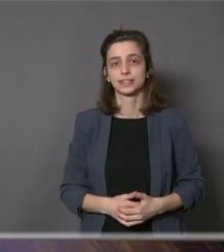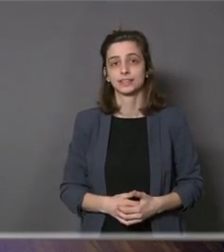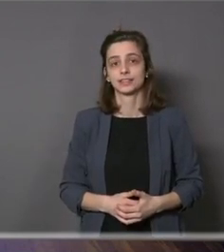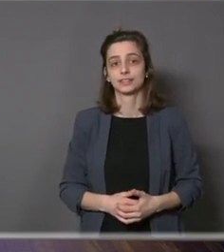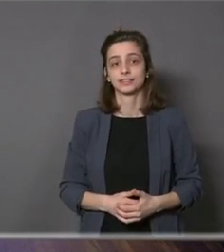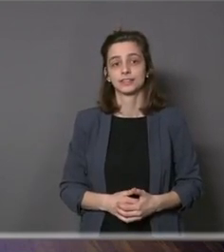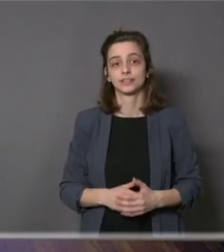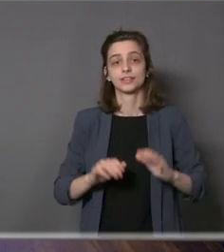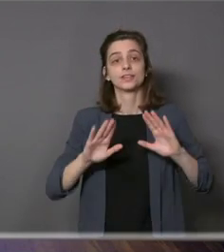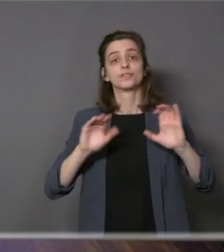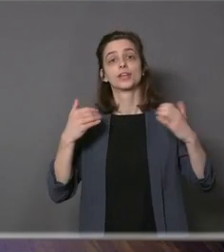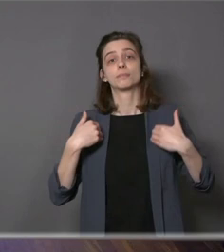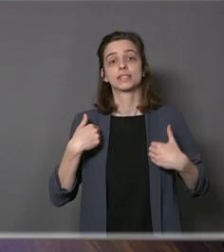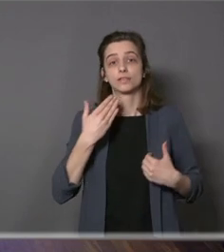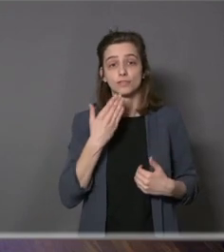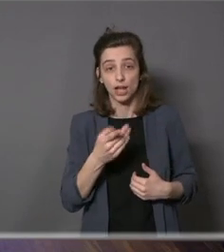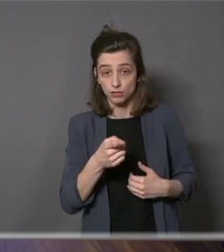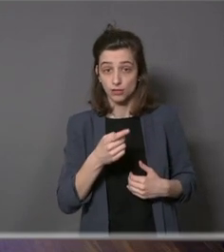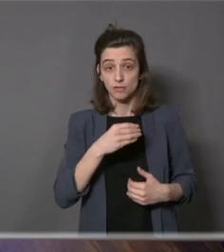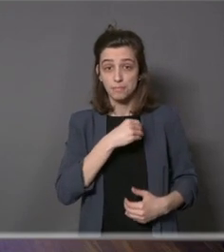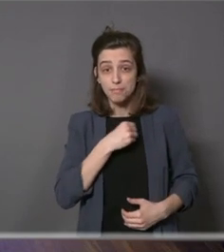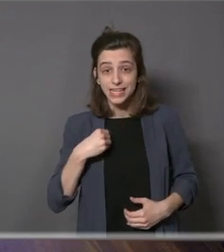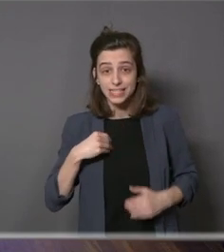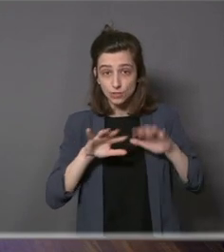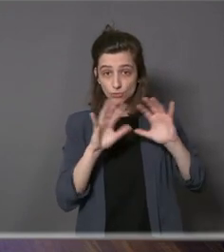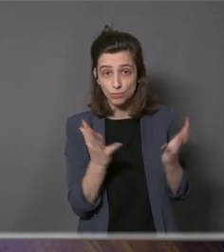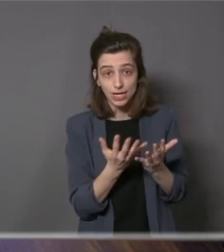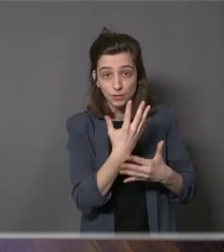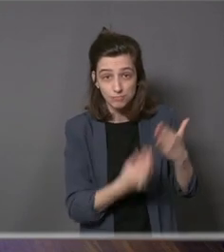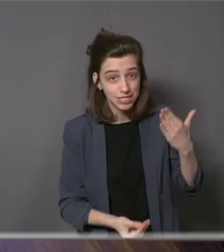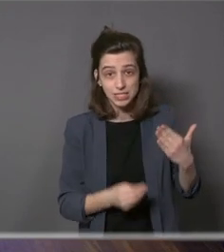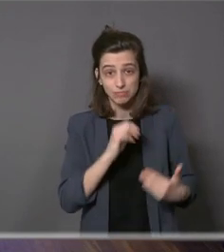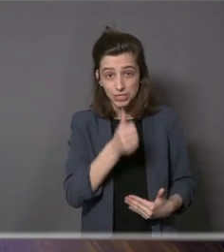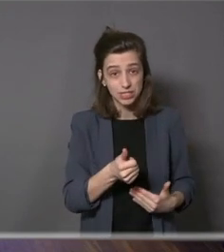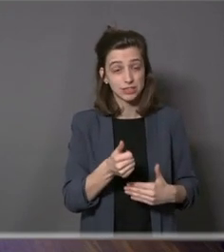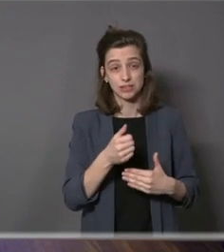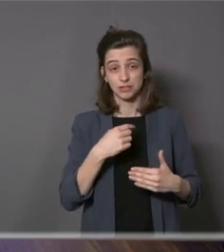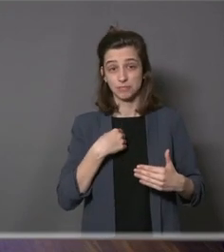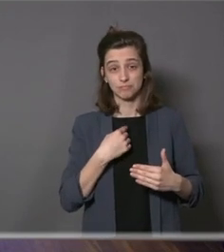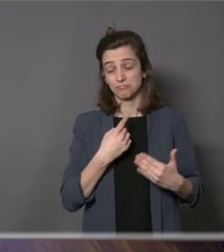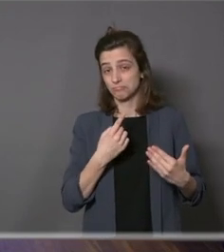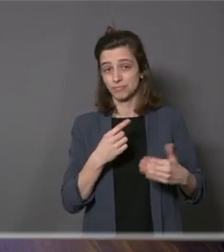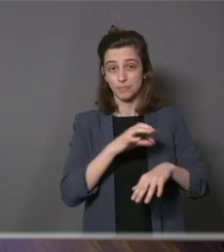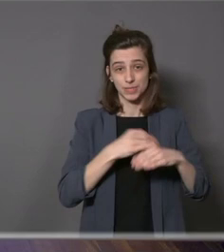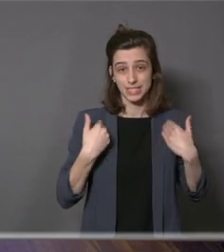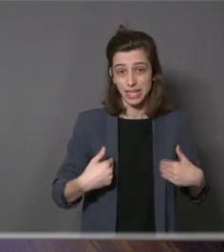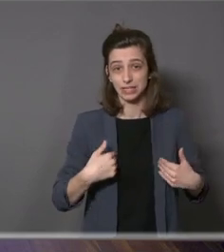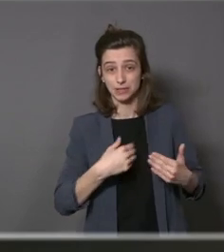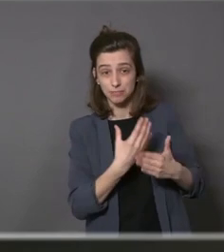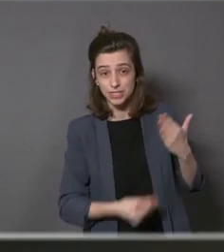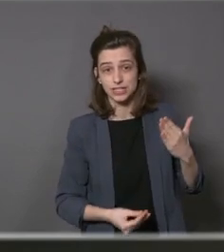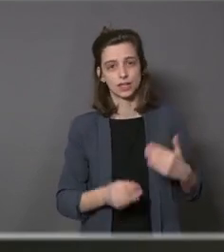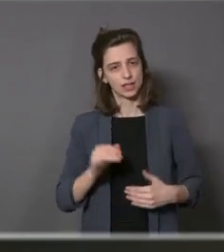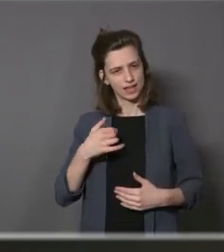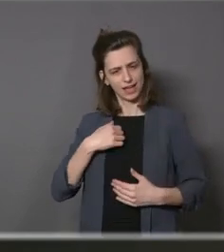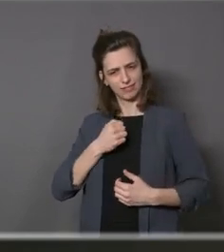your patients? Don't you love the patients? And I say, because I love my patients, I went into research, because I figured that's the best